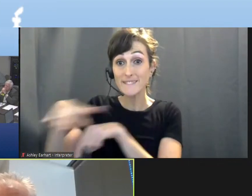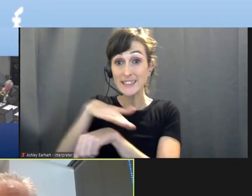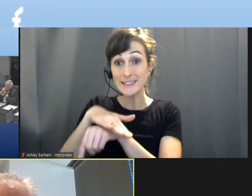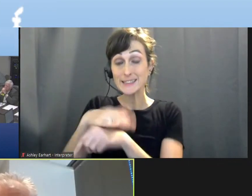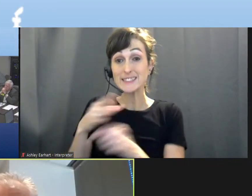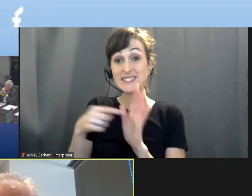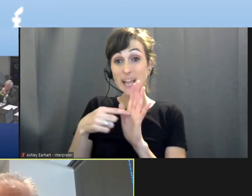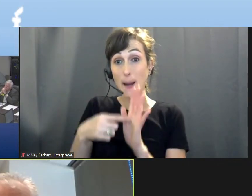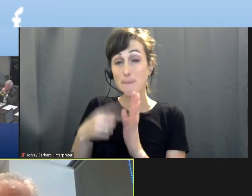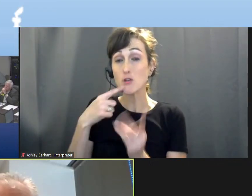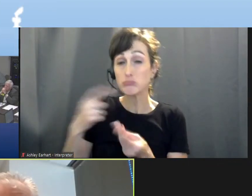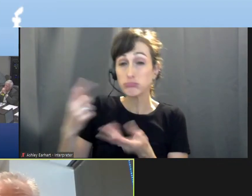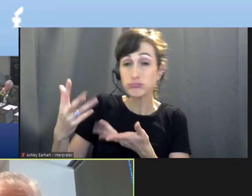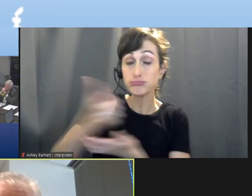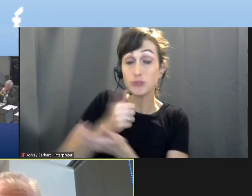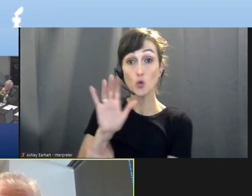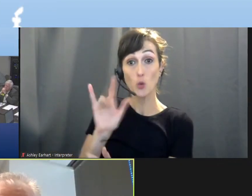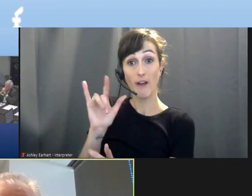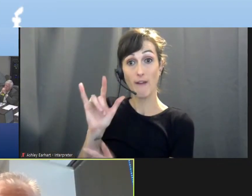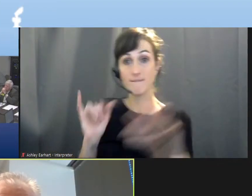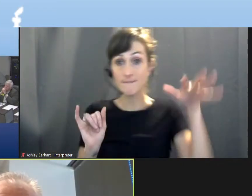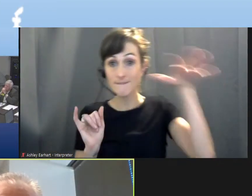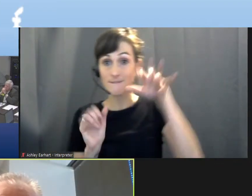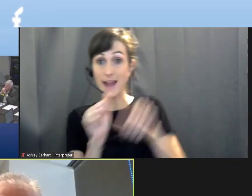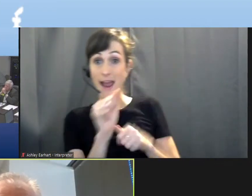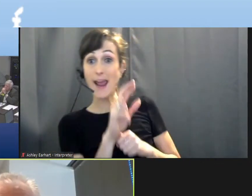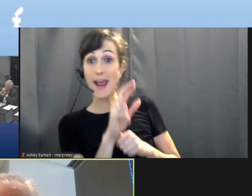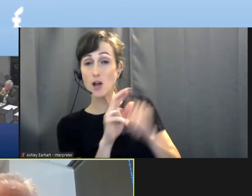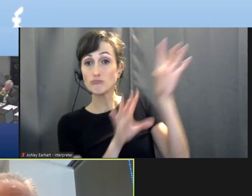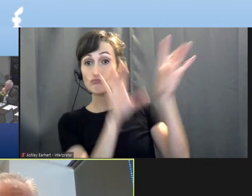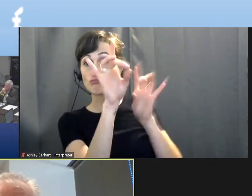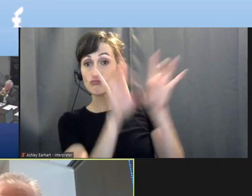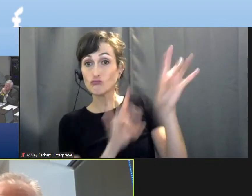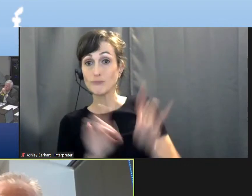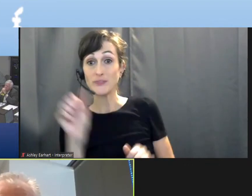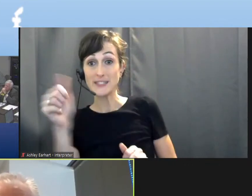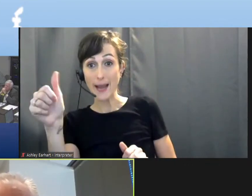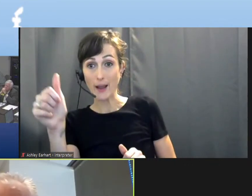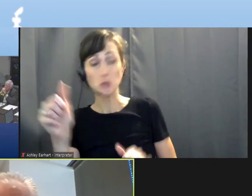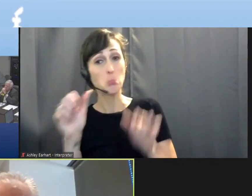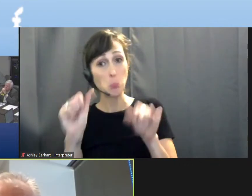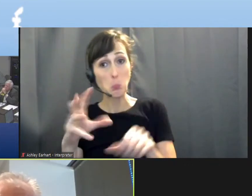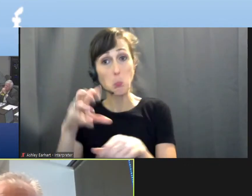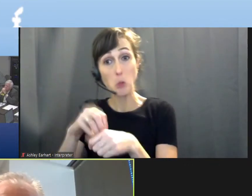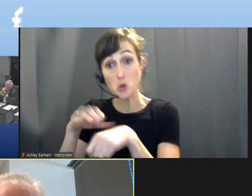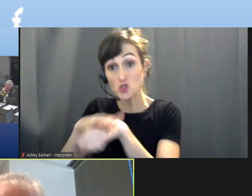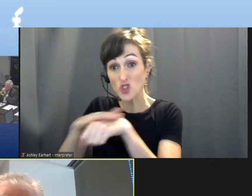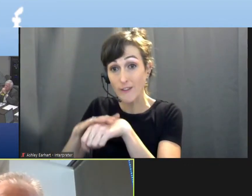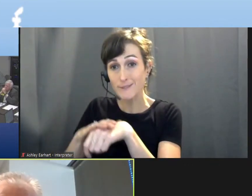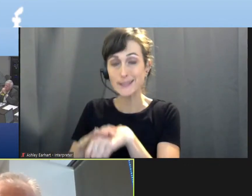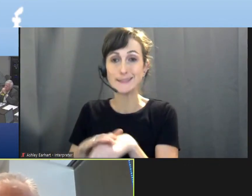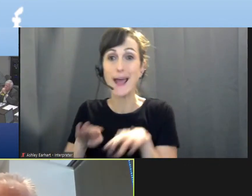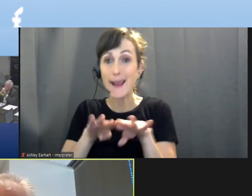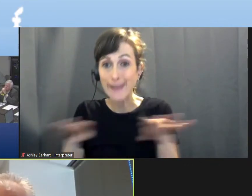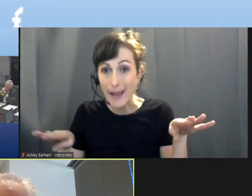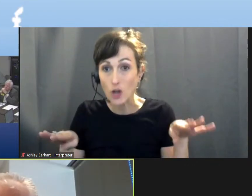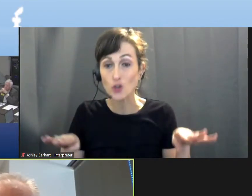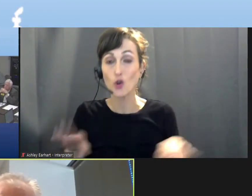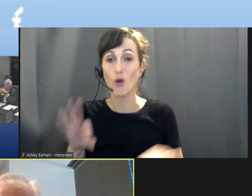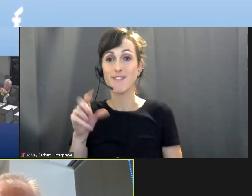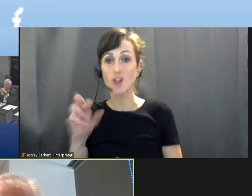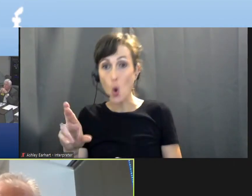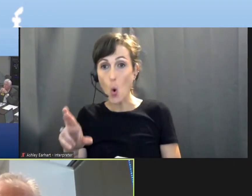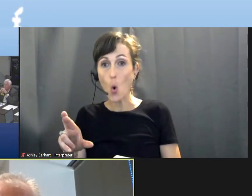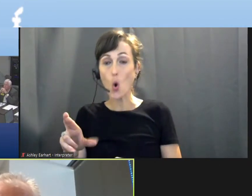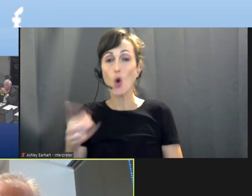So this could include counters and floors and phones and computers, benches and fingerprint